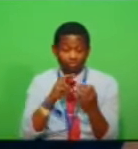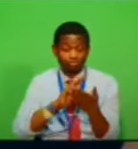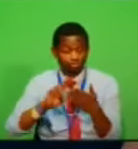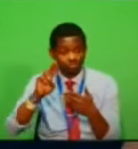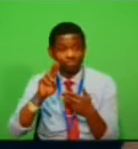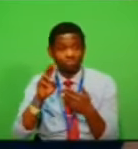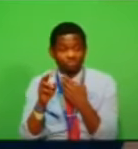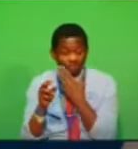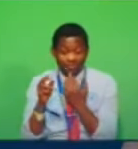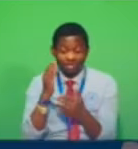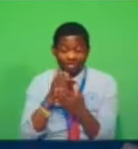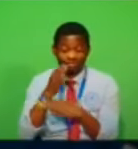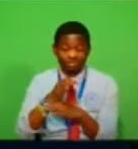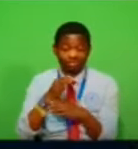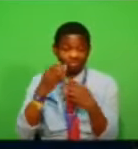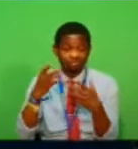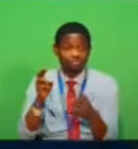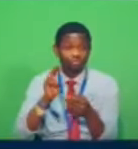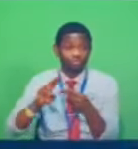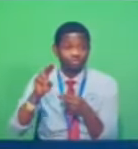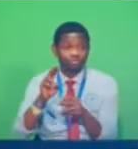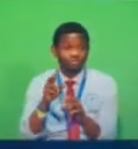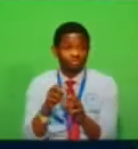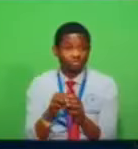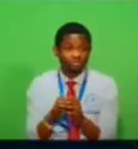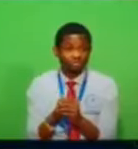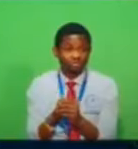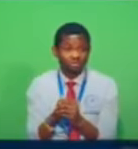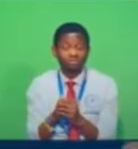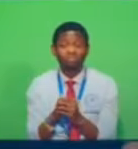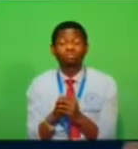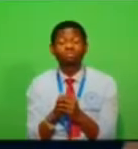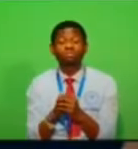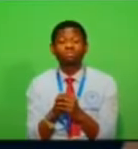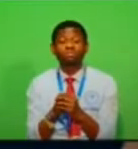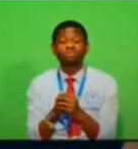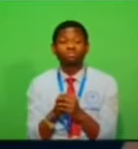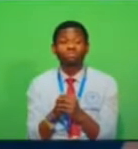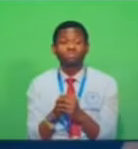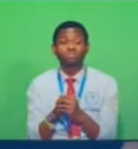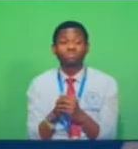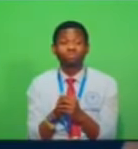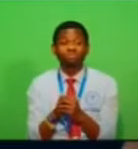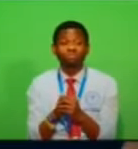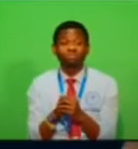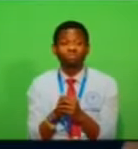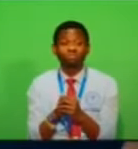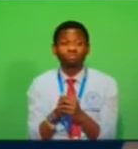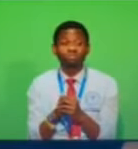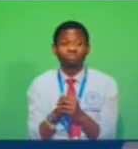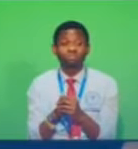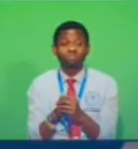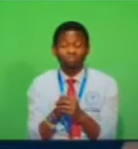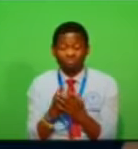the time I graduated from university, applying for a job with just a college undergraduate degree, I was able to get a job as a consultant to